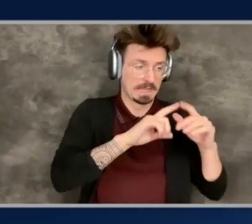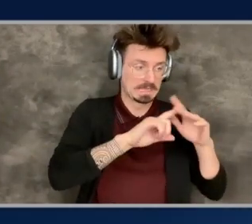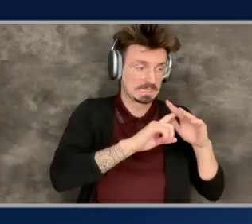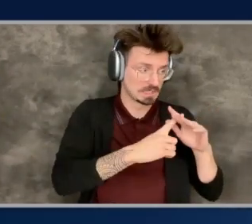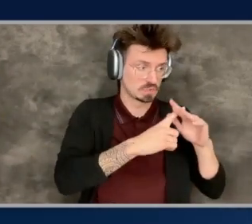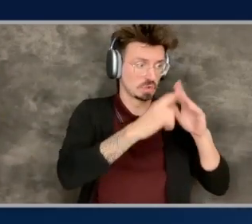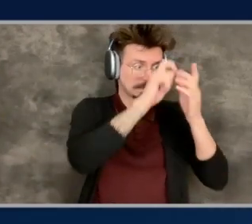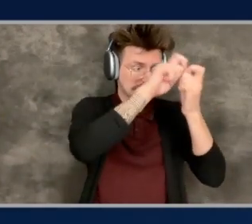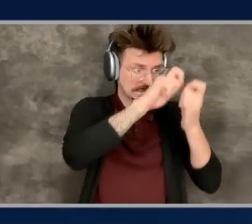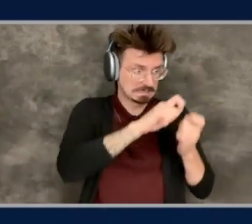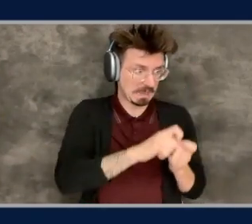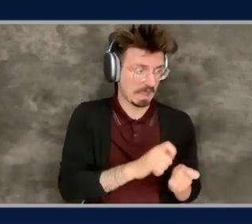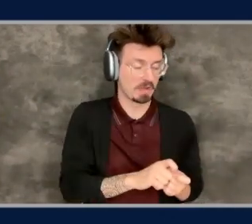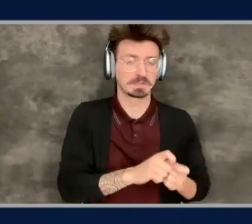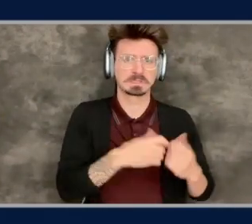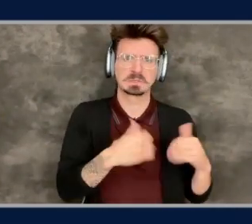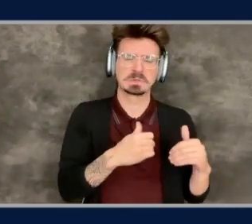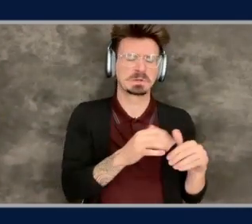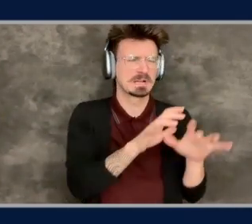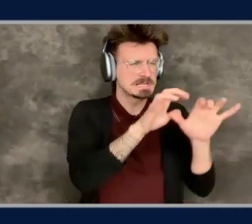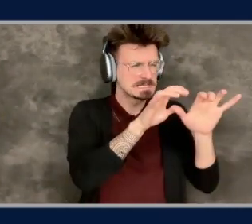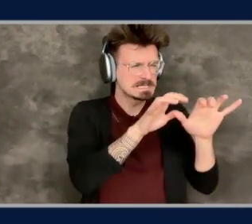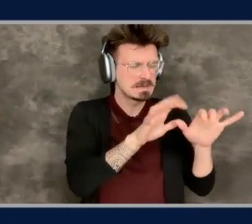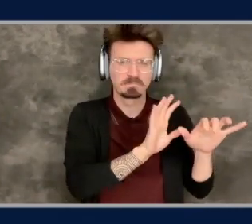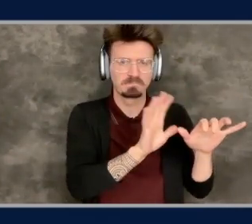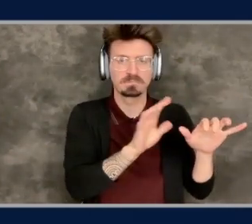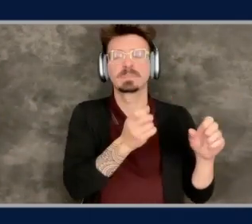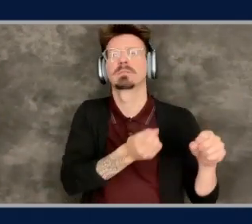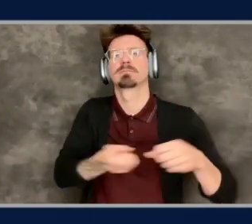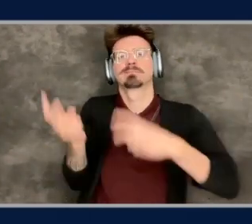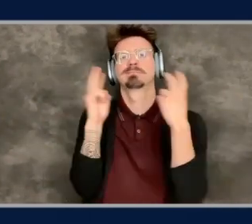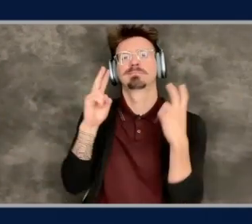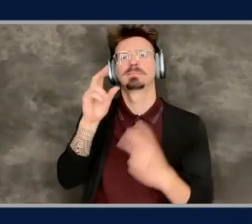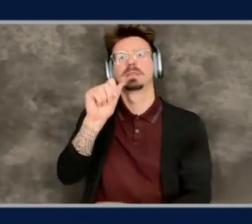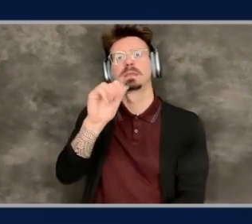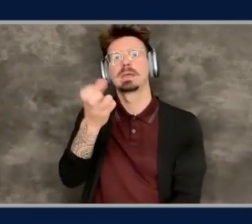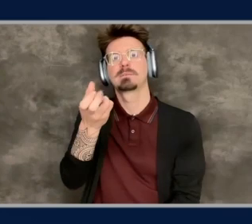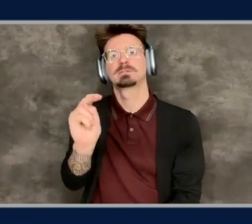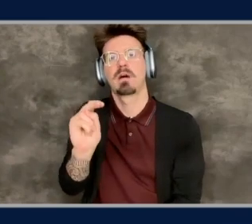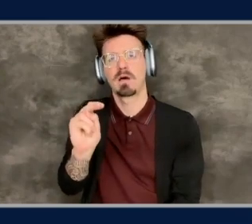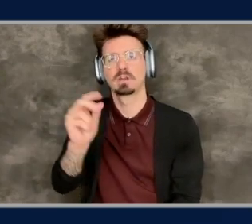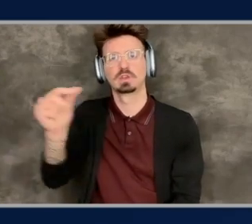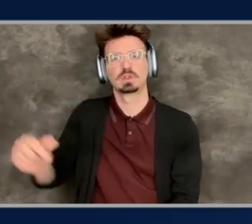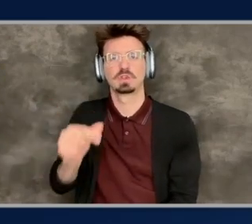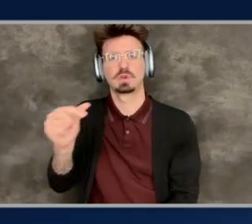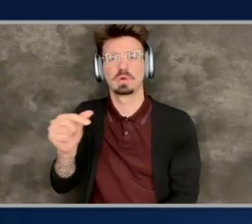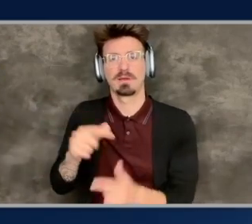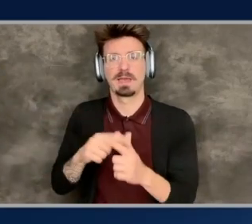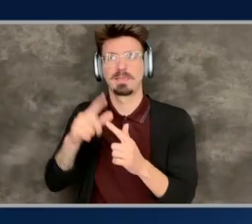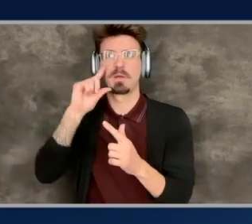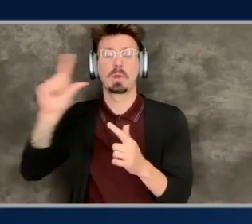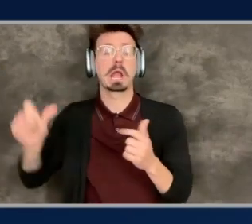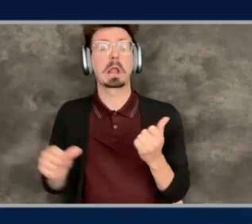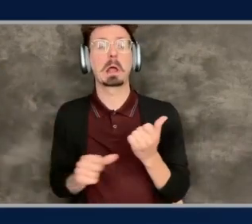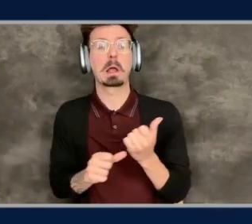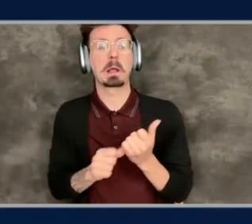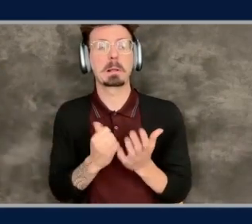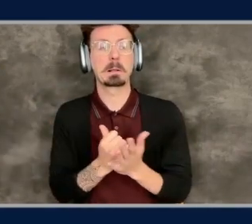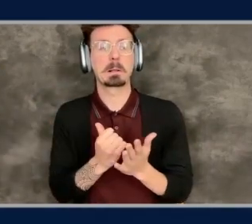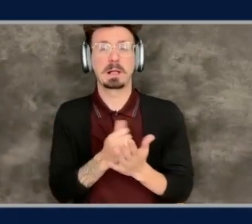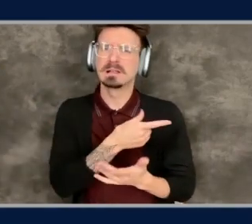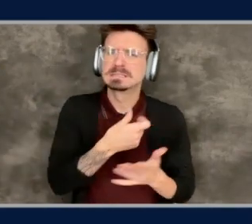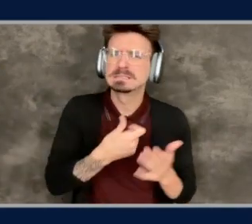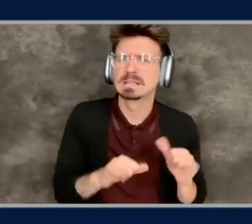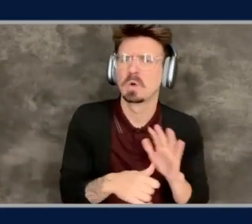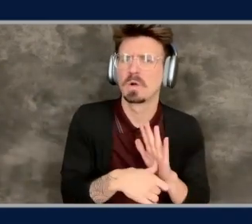work. Yeah. They offload it to Amazon Q, and we take care of all of that. Right. And then it's an assist, right? Yes. It's still reviewed by the